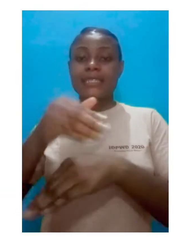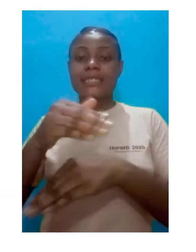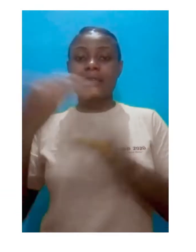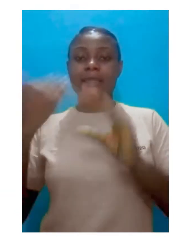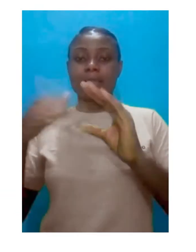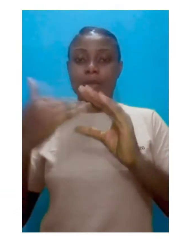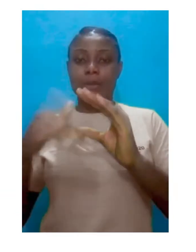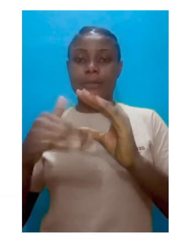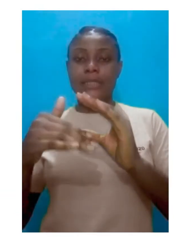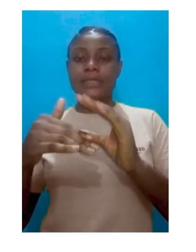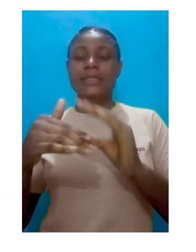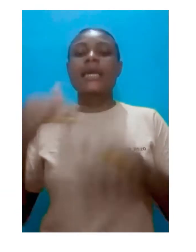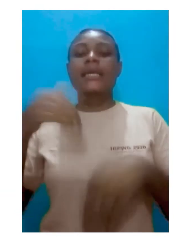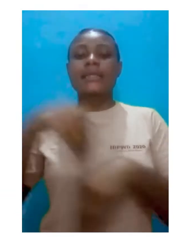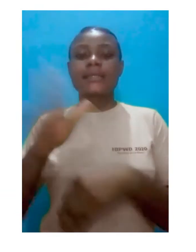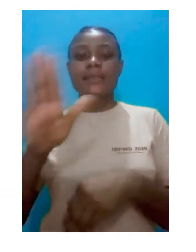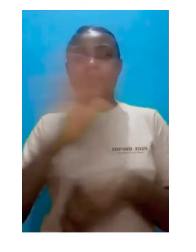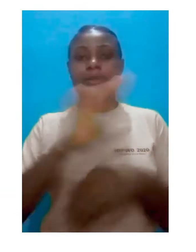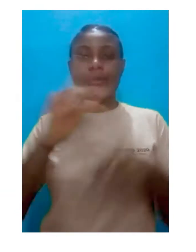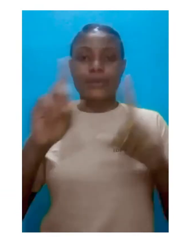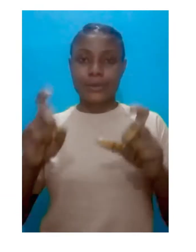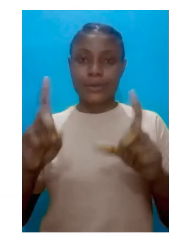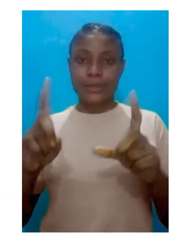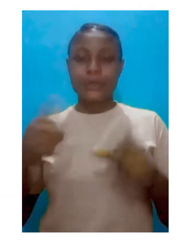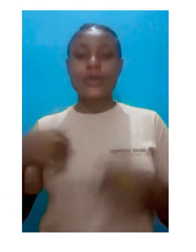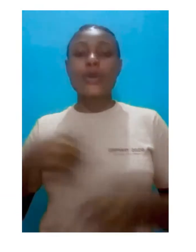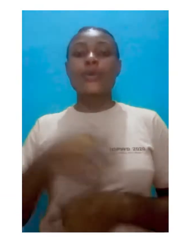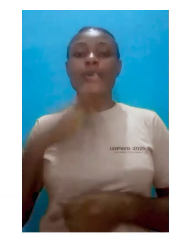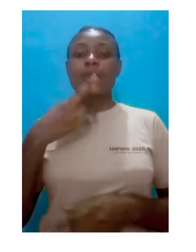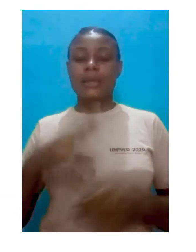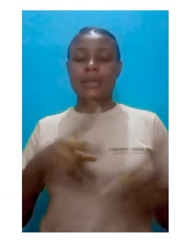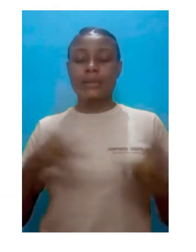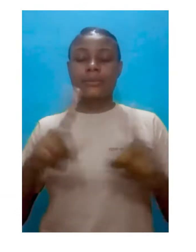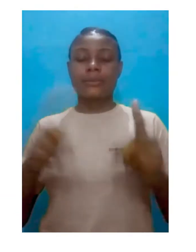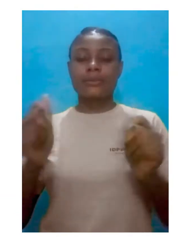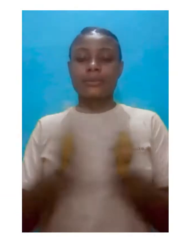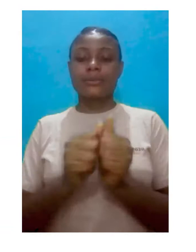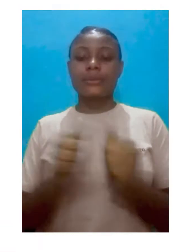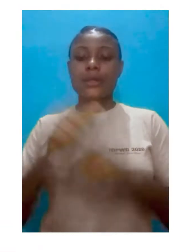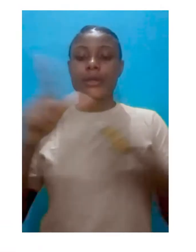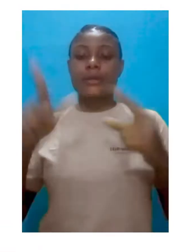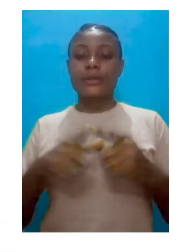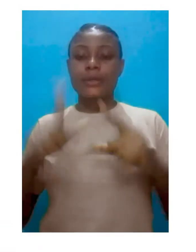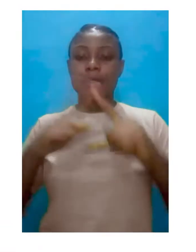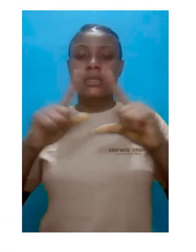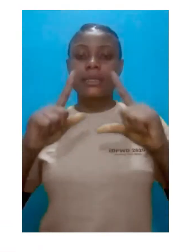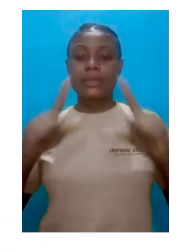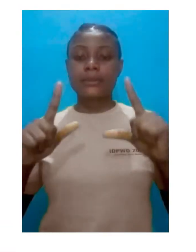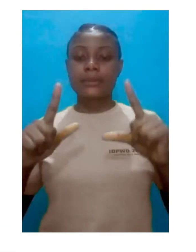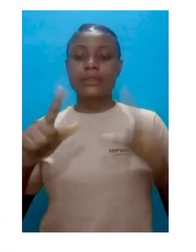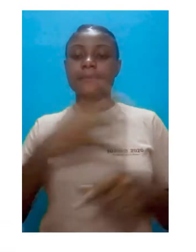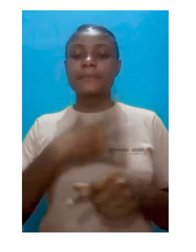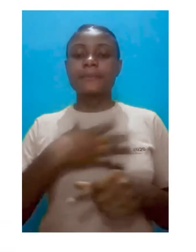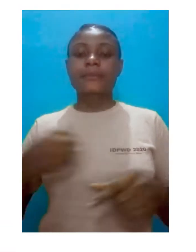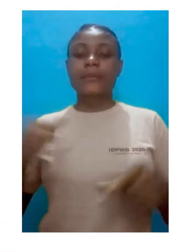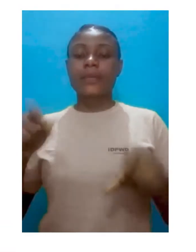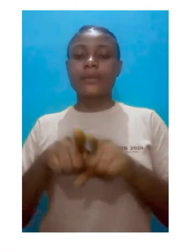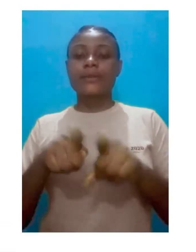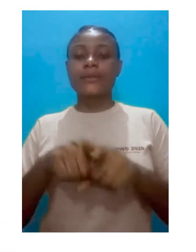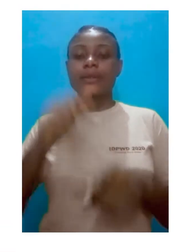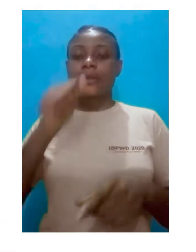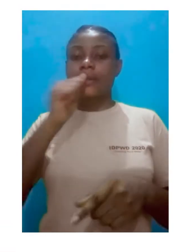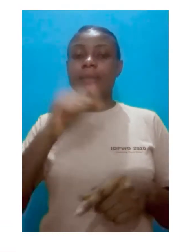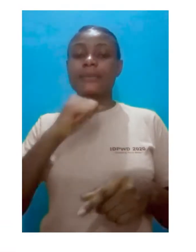to please send a comment, send your questions. We are dealing with an Indigenous sign